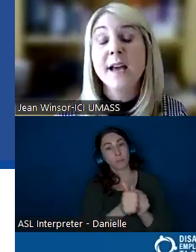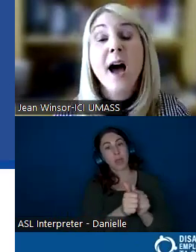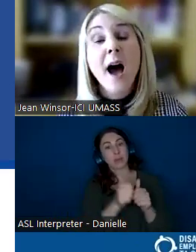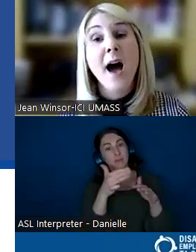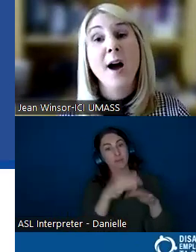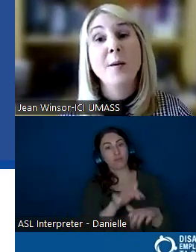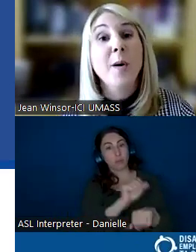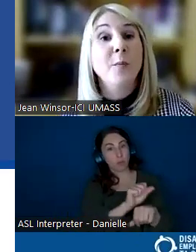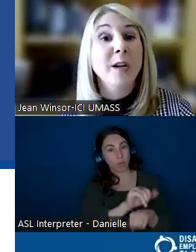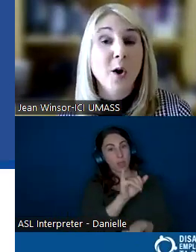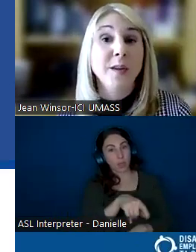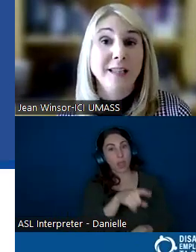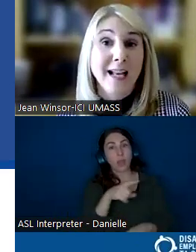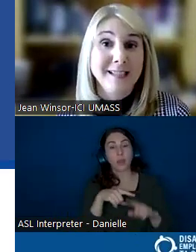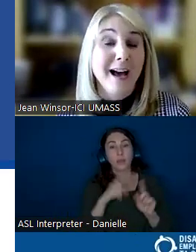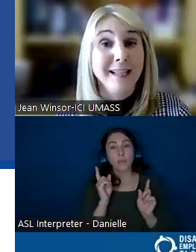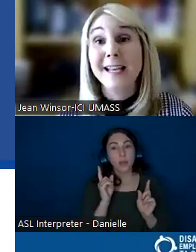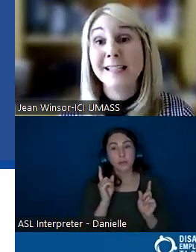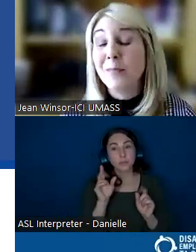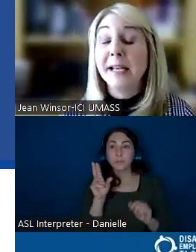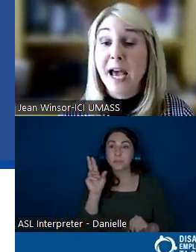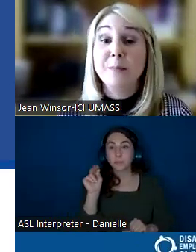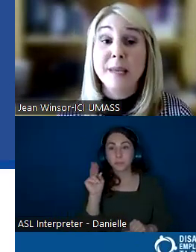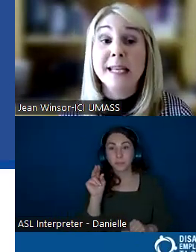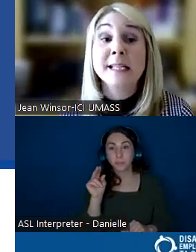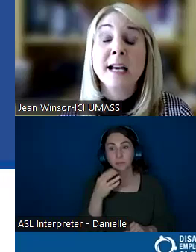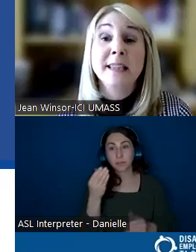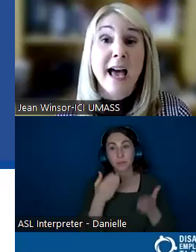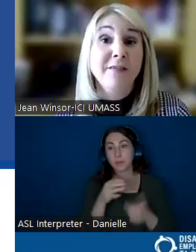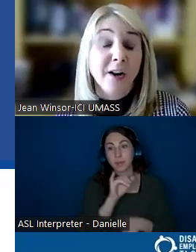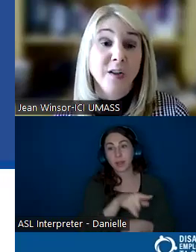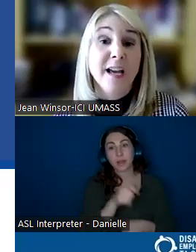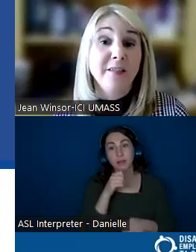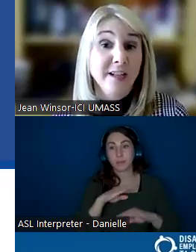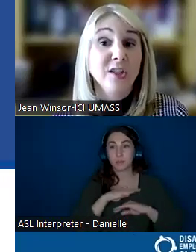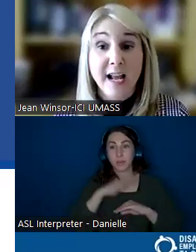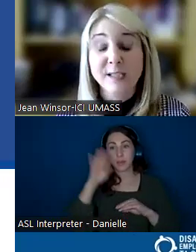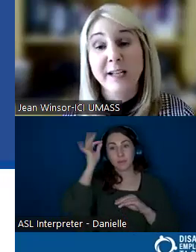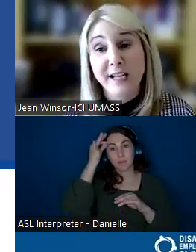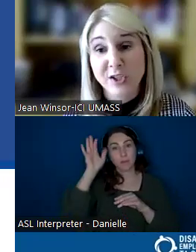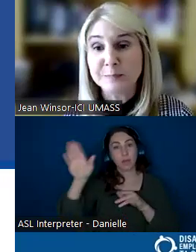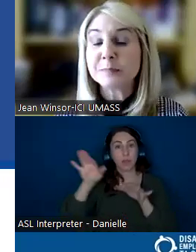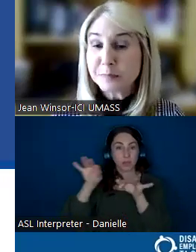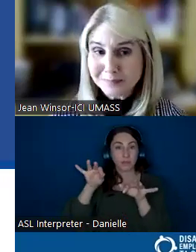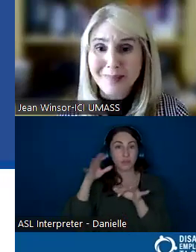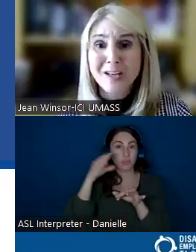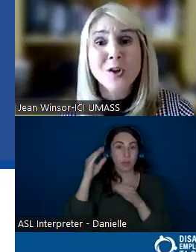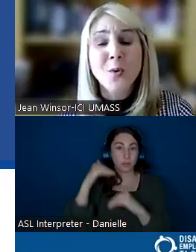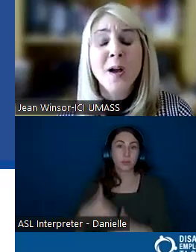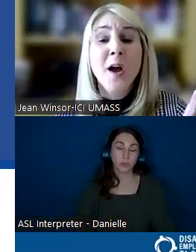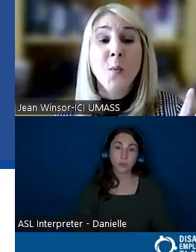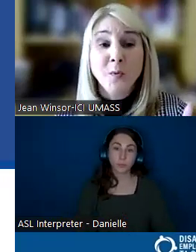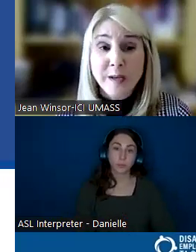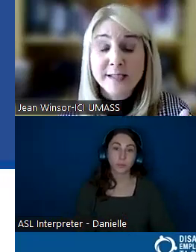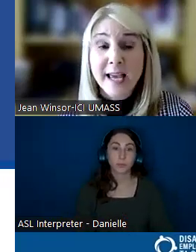employment. But we know that that's not the case and might not meet that federal definition and expectation.